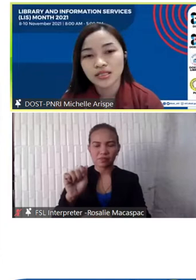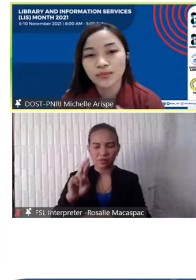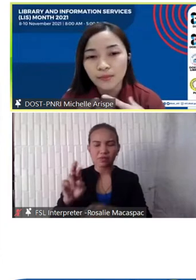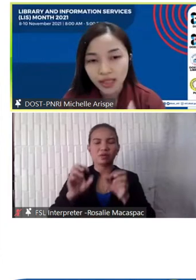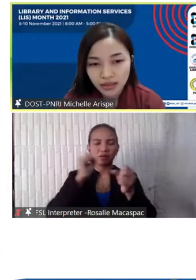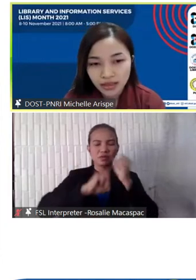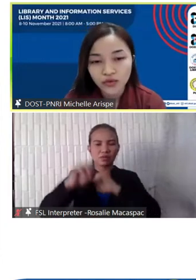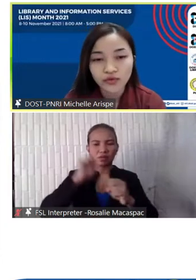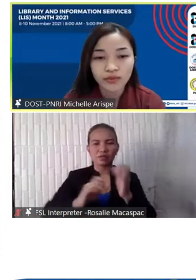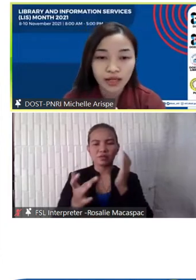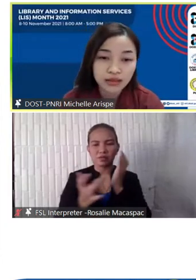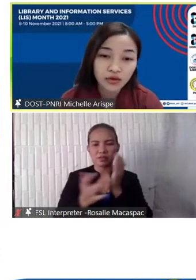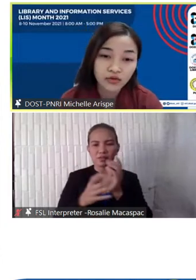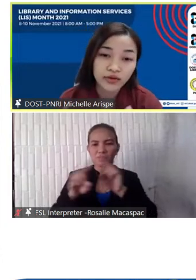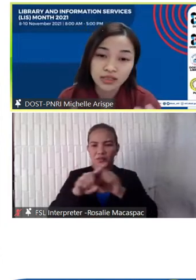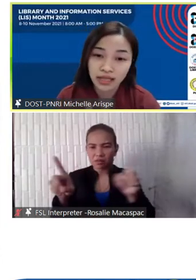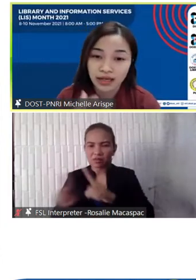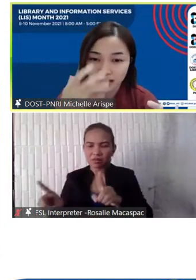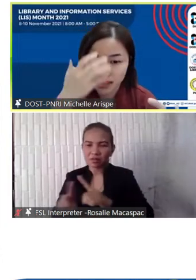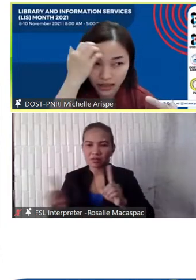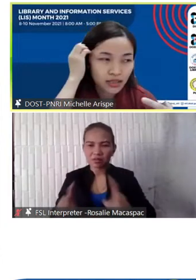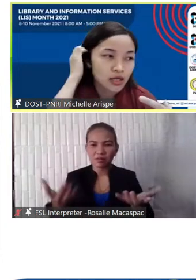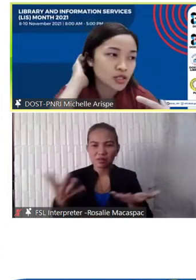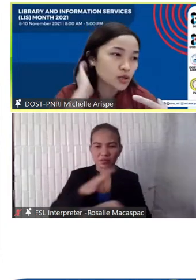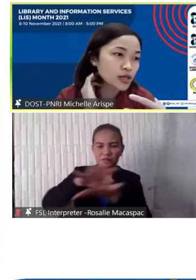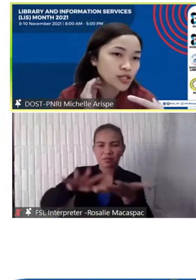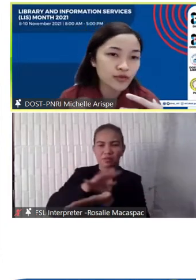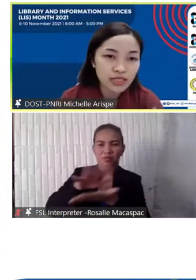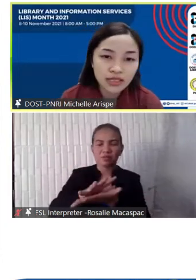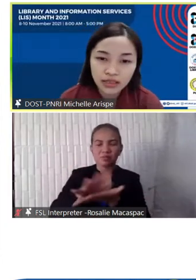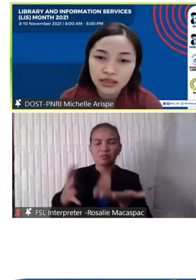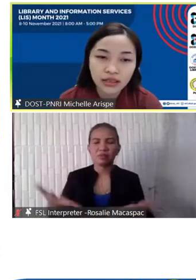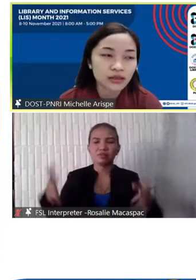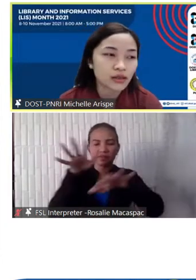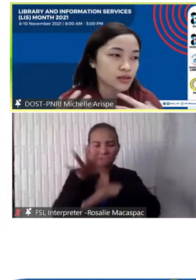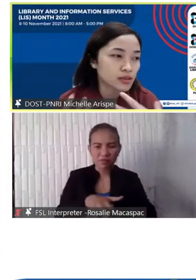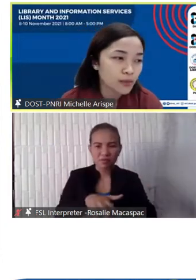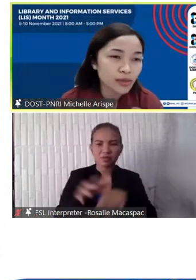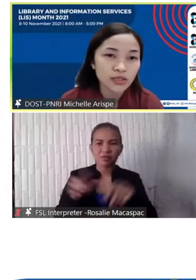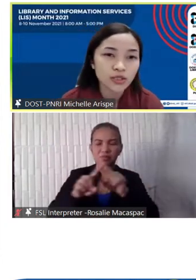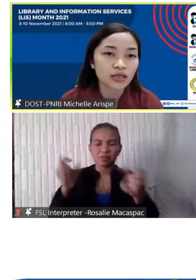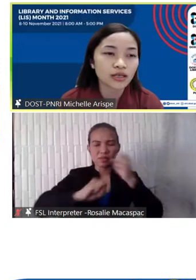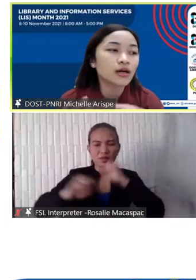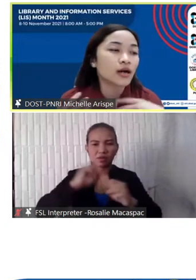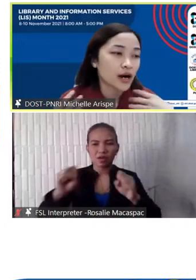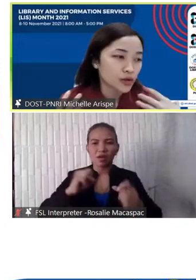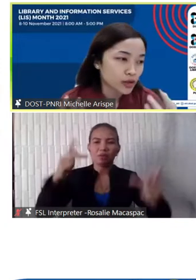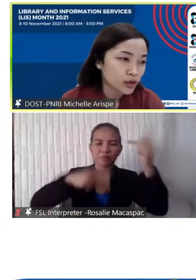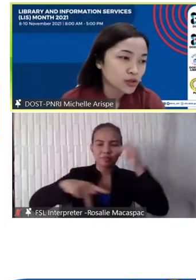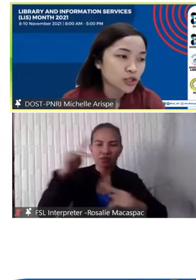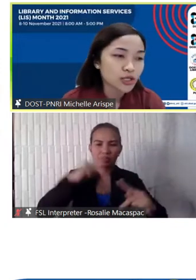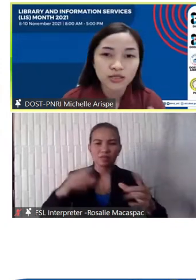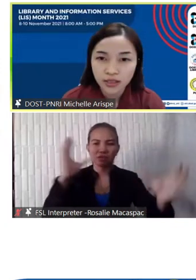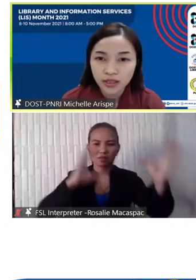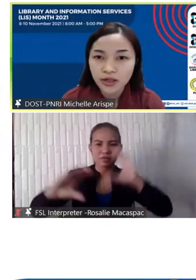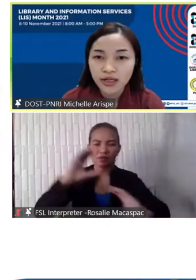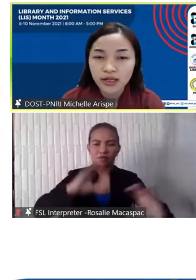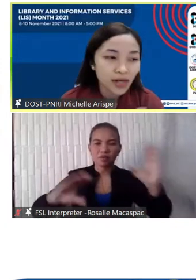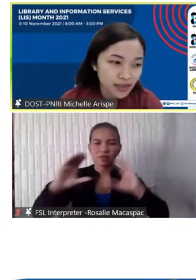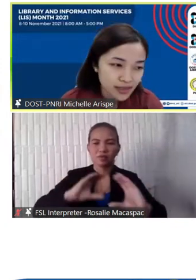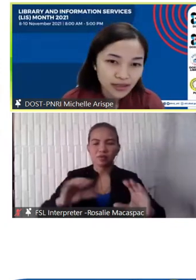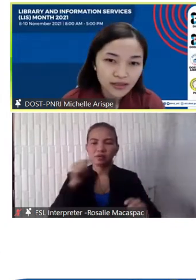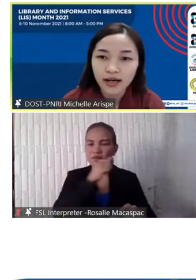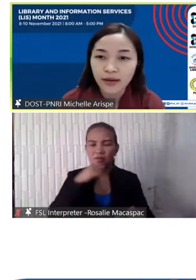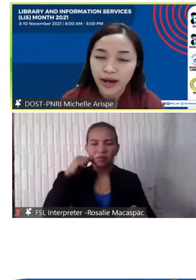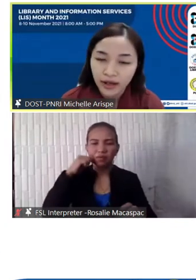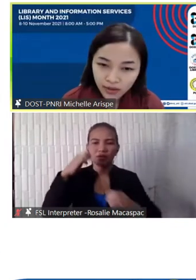a nice mix of many different sciences. So there's physics in it, there's chemistry, agriculture,